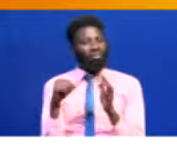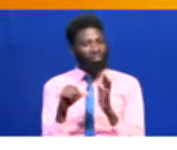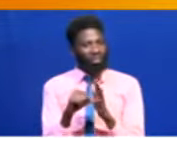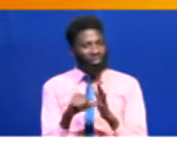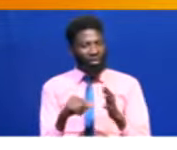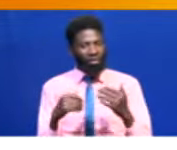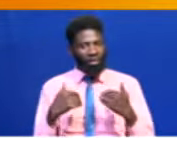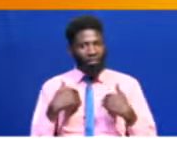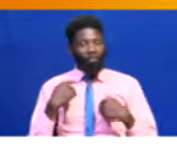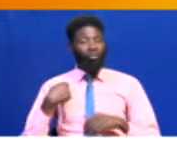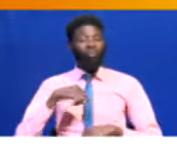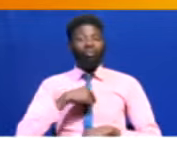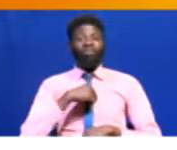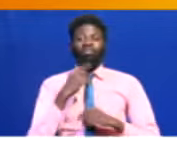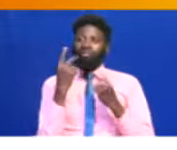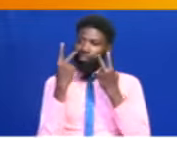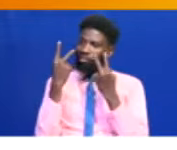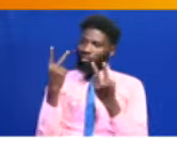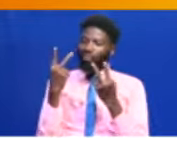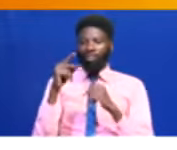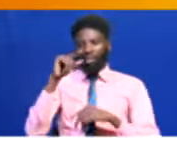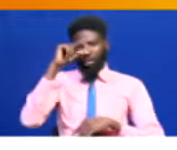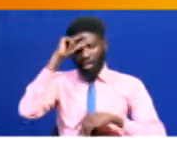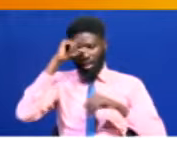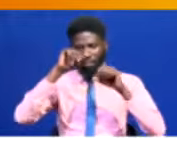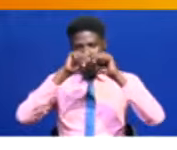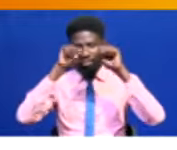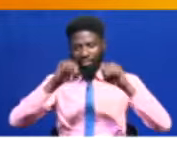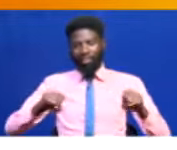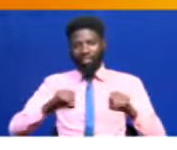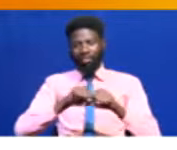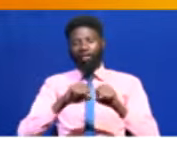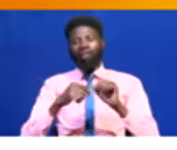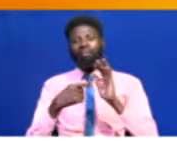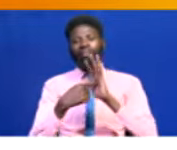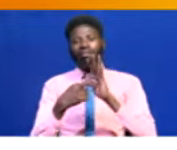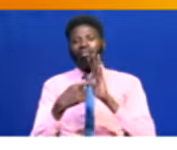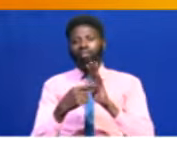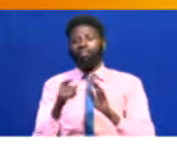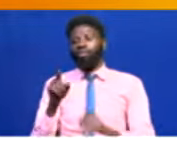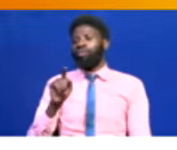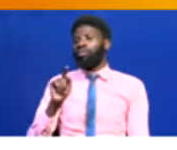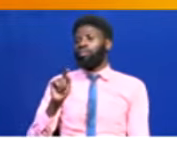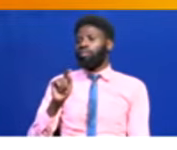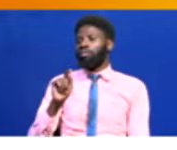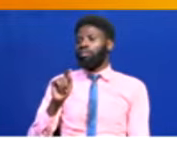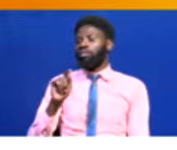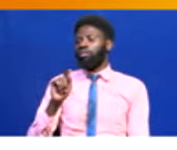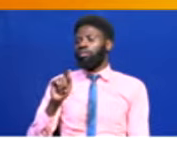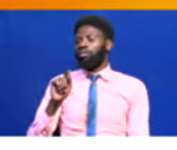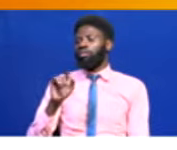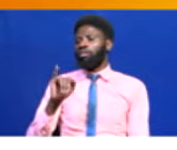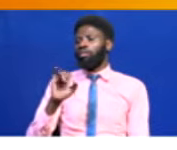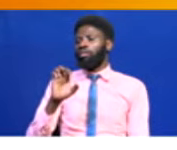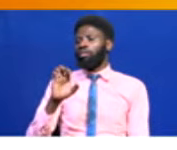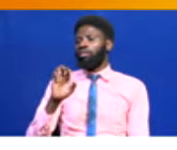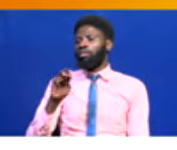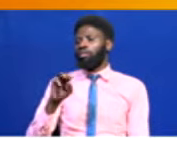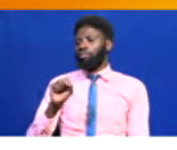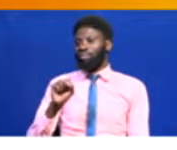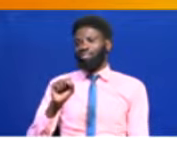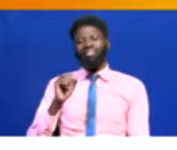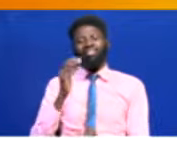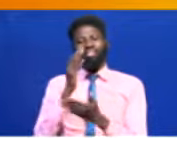Given what we have seen with government systems, for example, the teams, it has been failing sometimes mm-hmm. and has been a